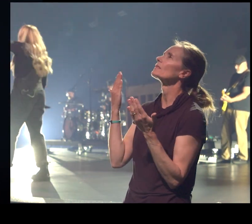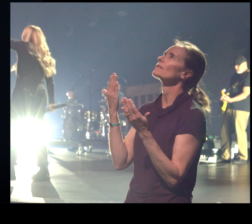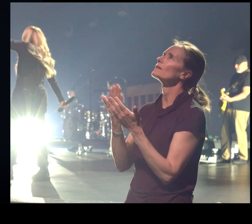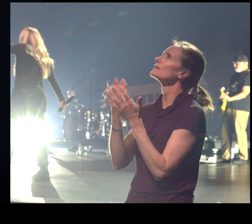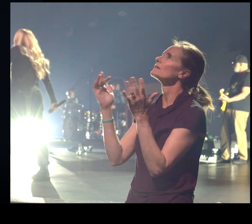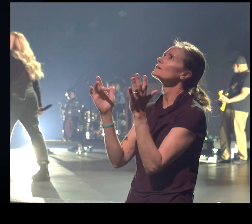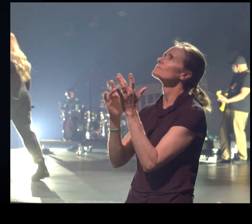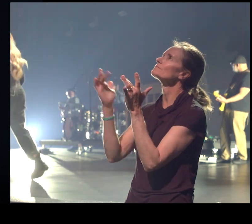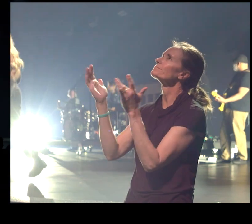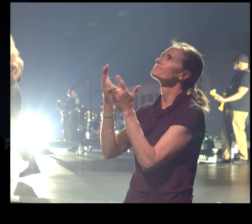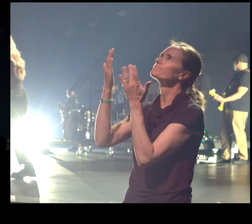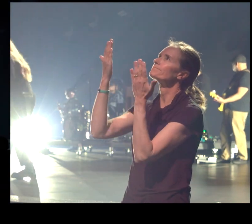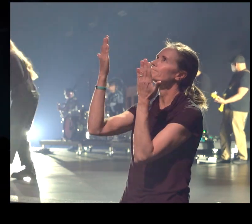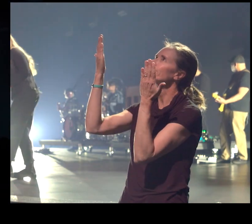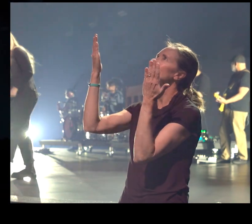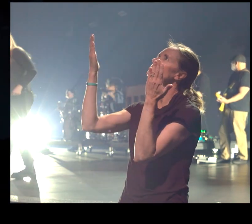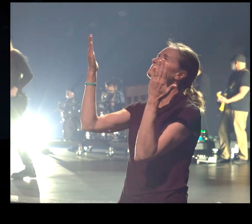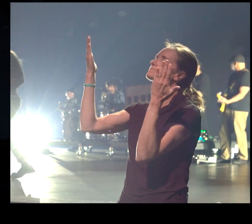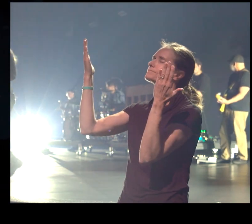worship? Thank you,